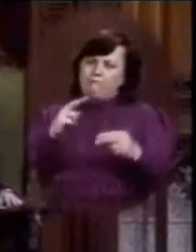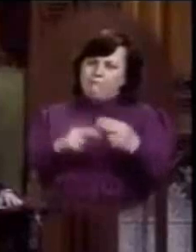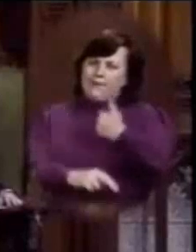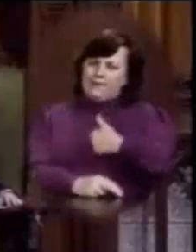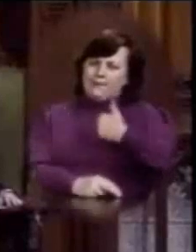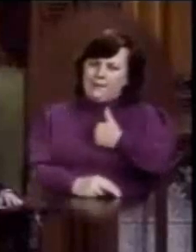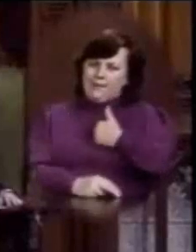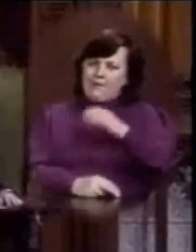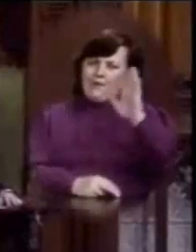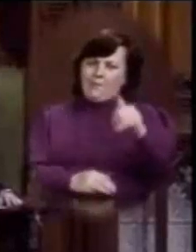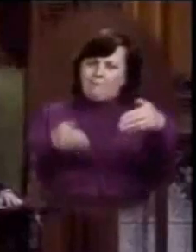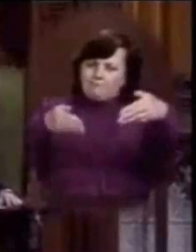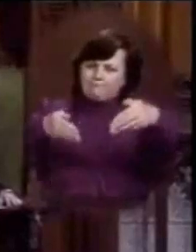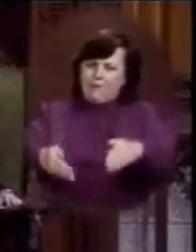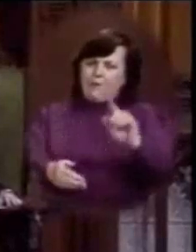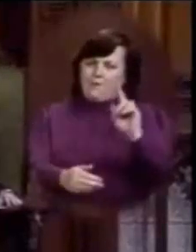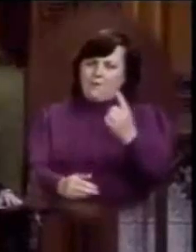pile.